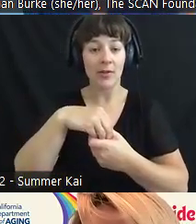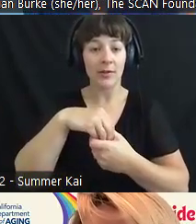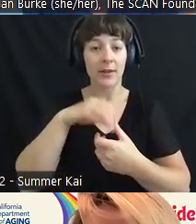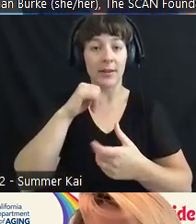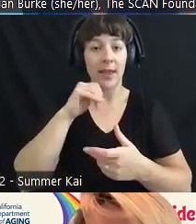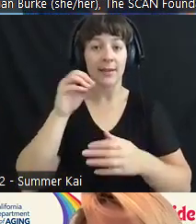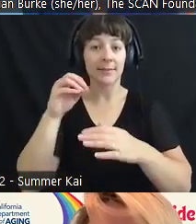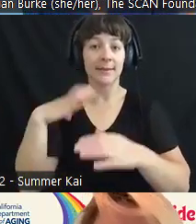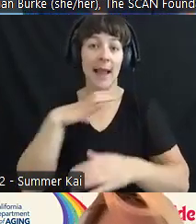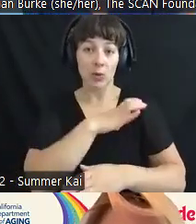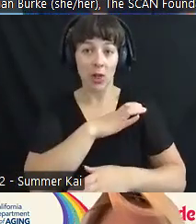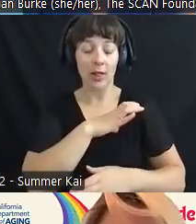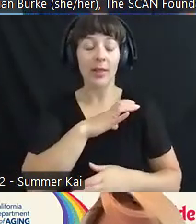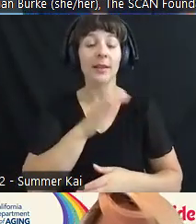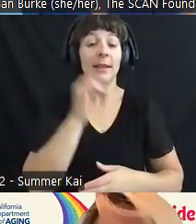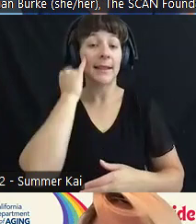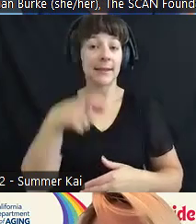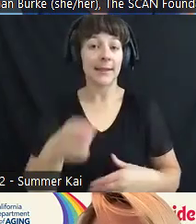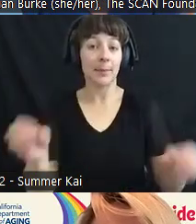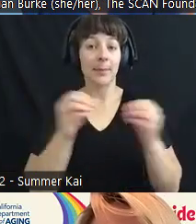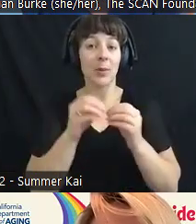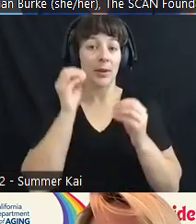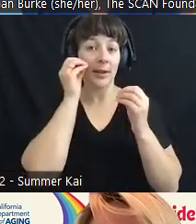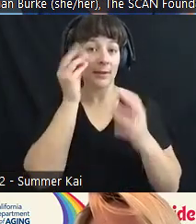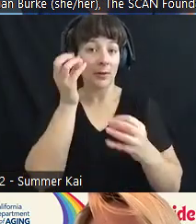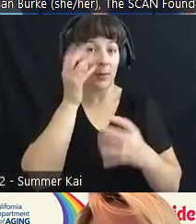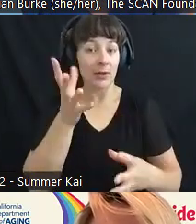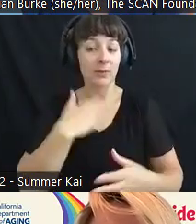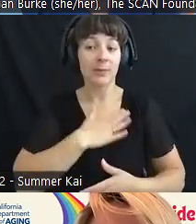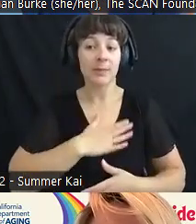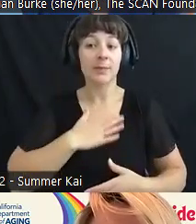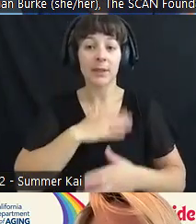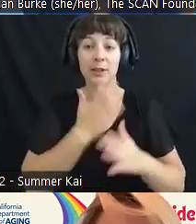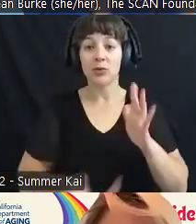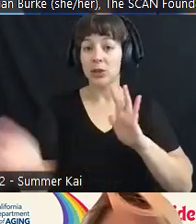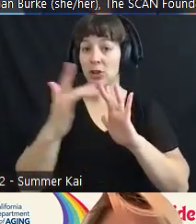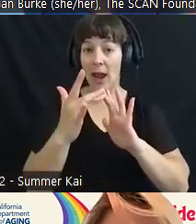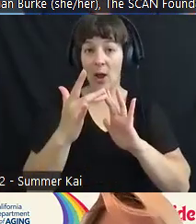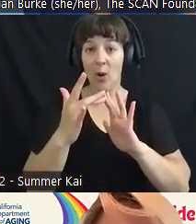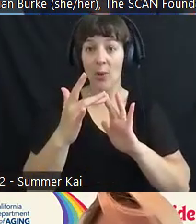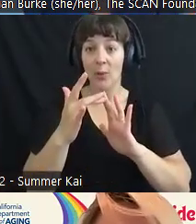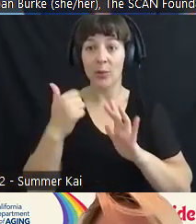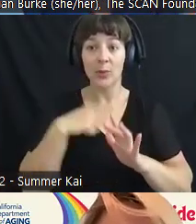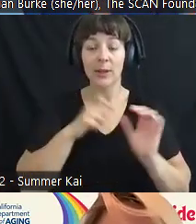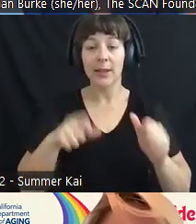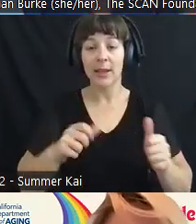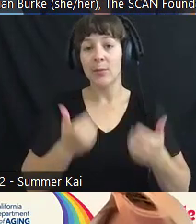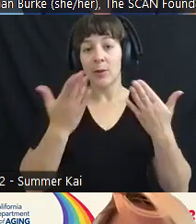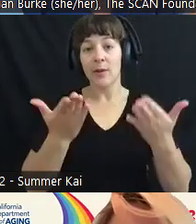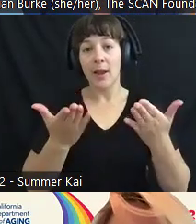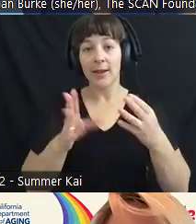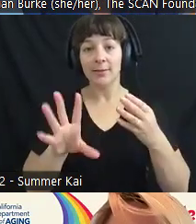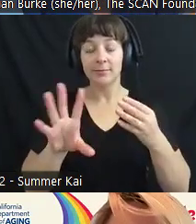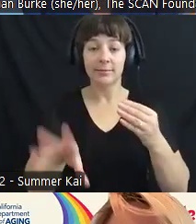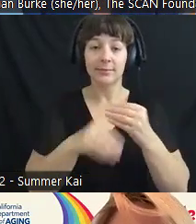that council and need more information, please reach out. We're happy to provide additional information. And